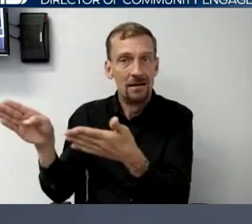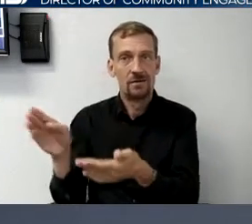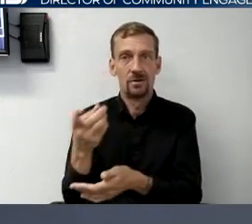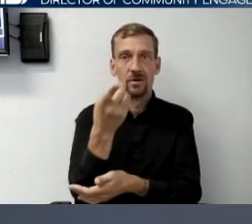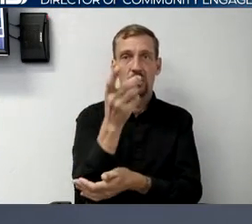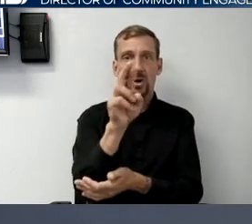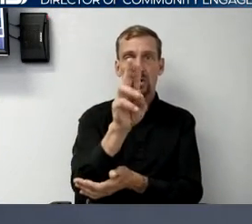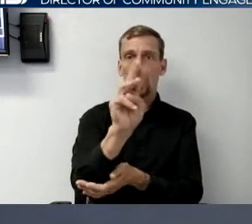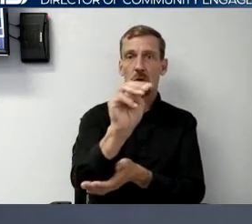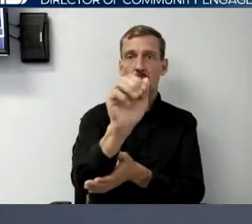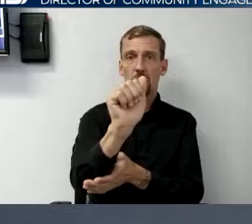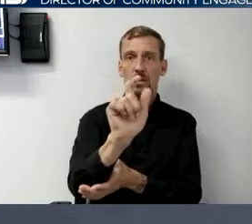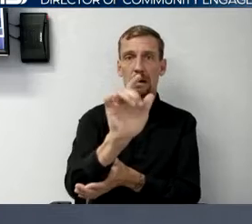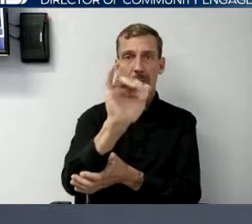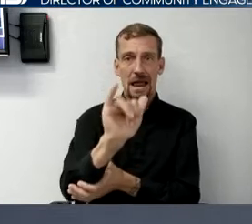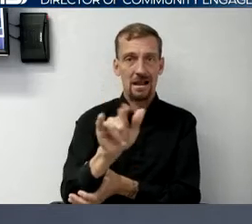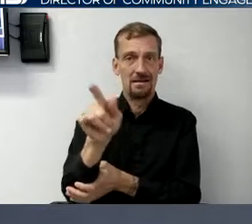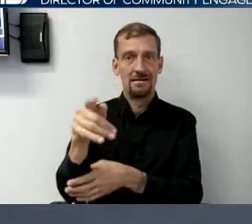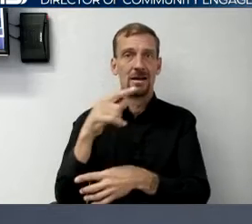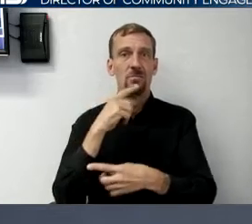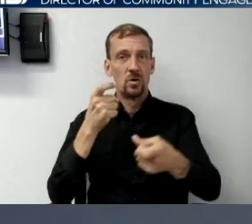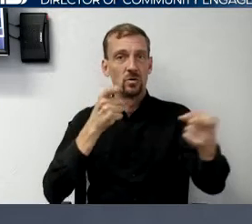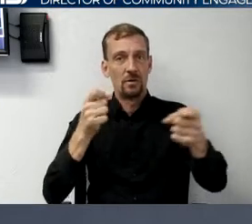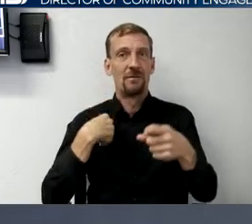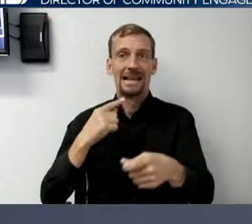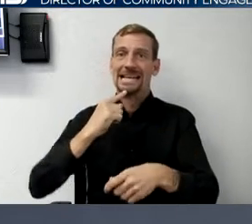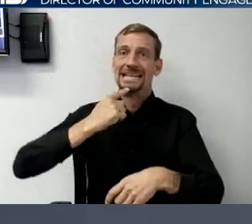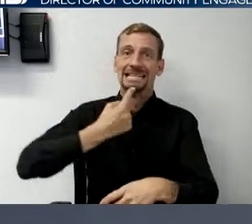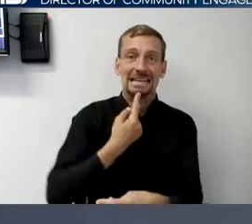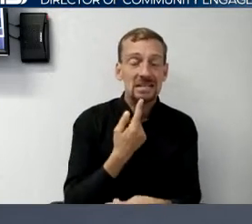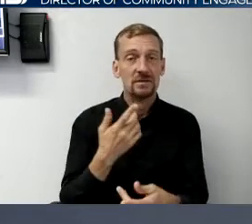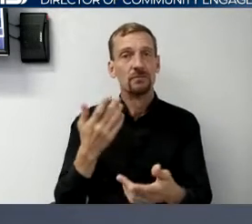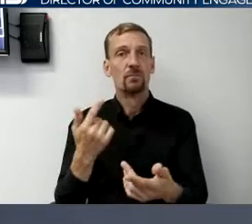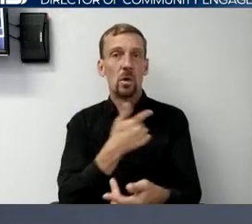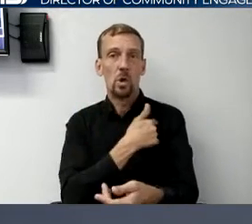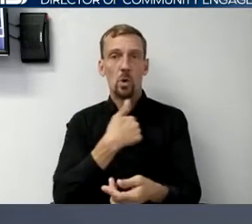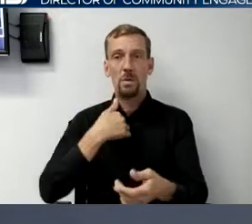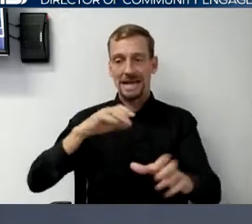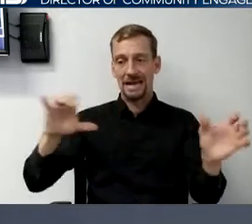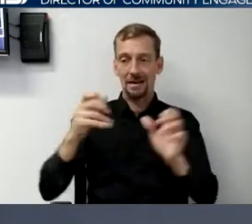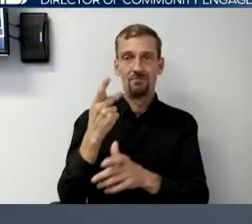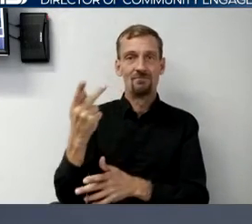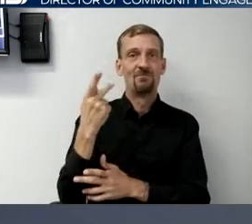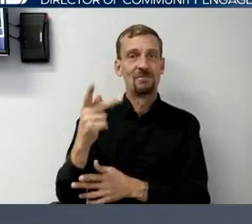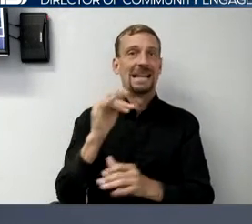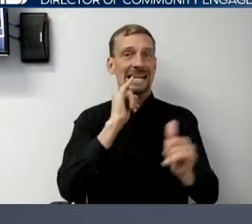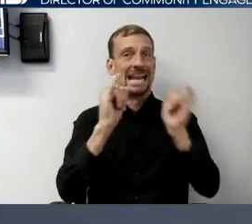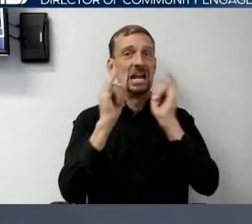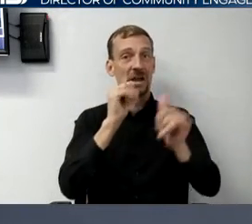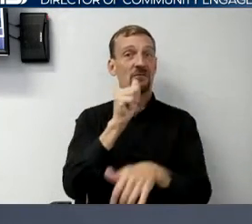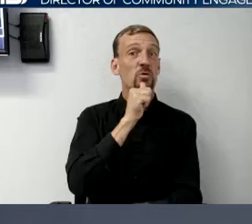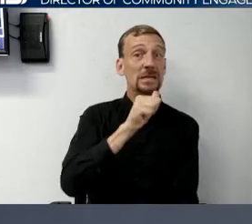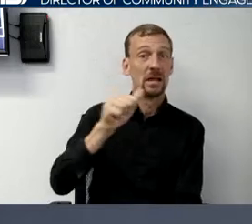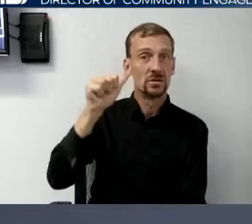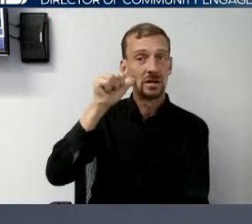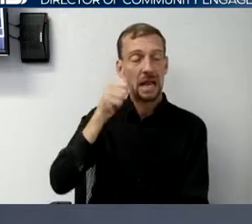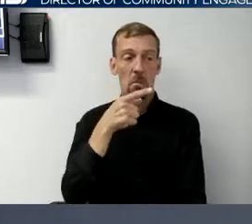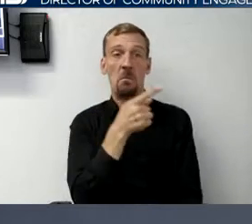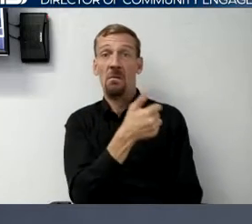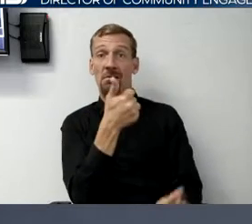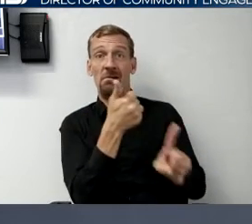our critical care intensivist program, he and I did a television interview yesterday, and he was talking